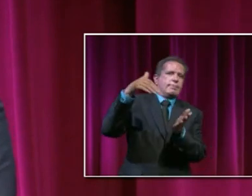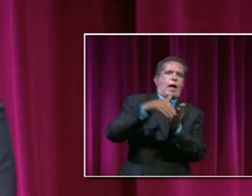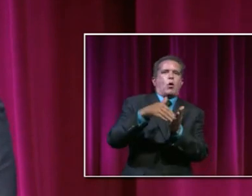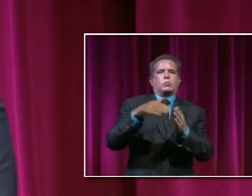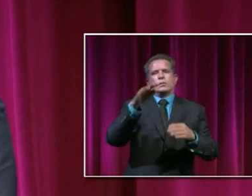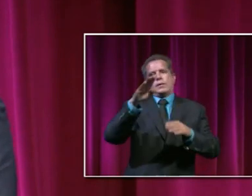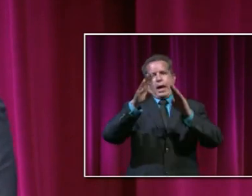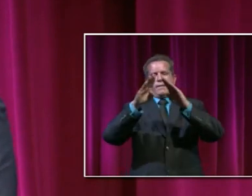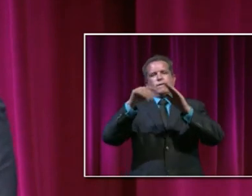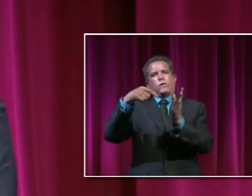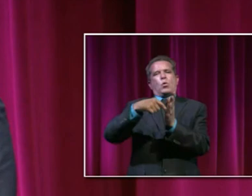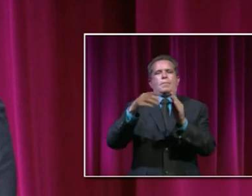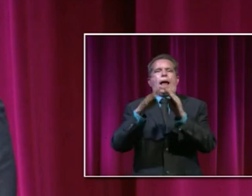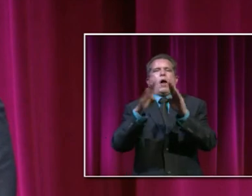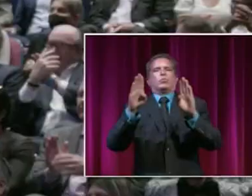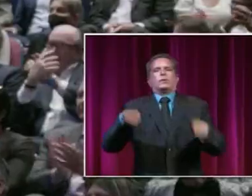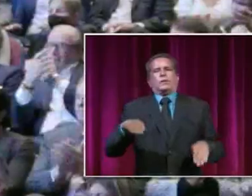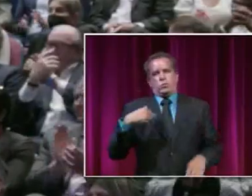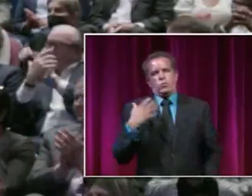housing.